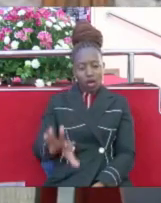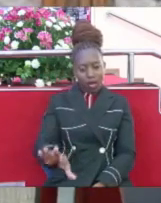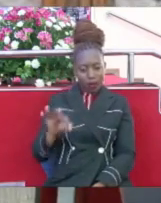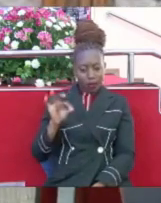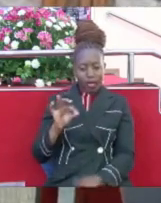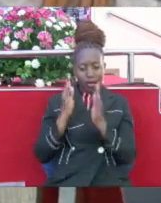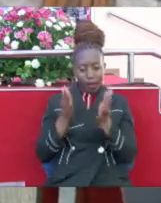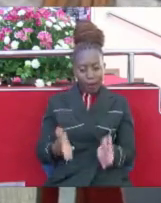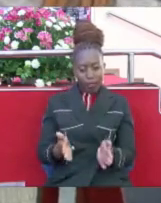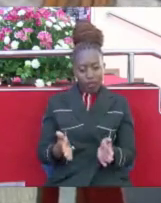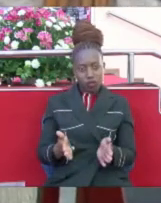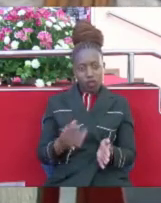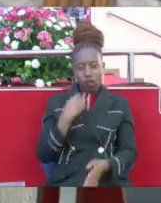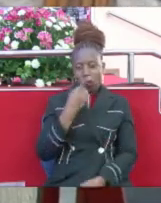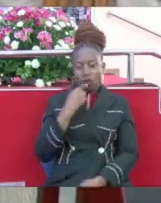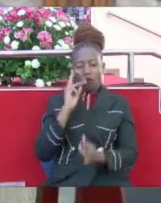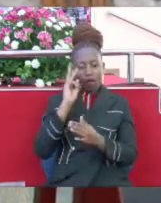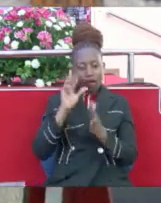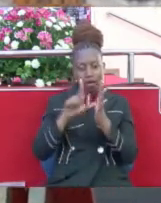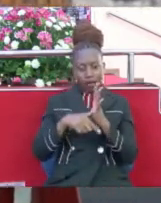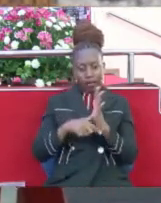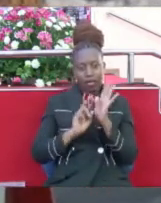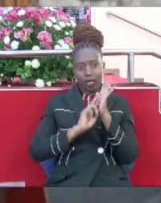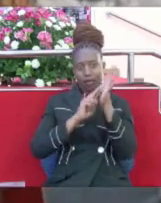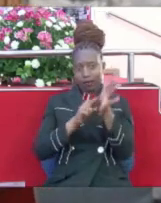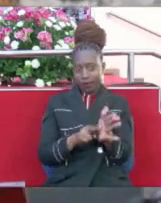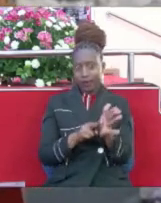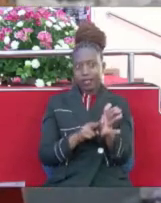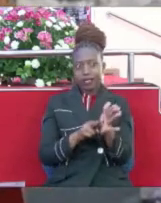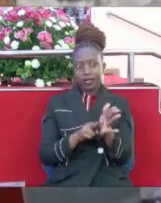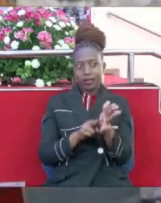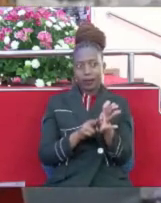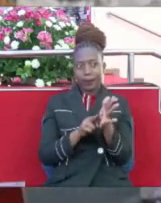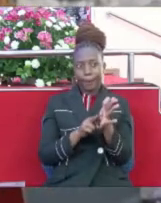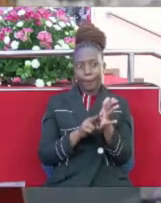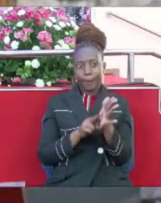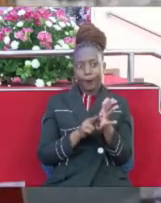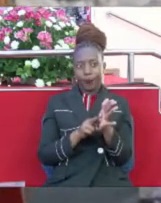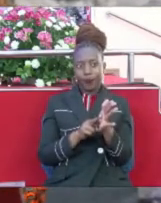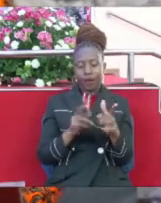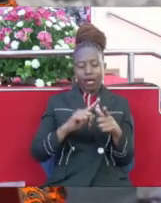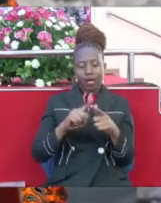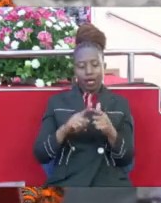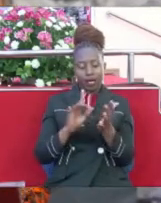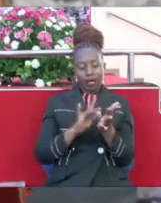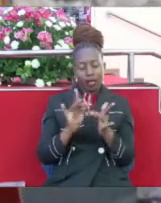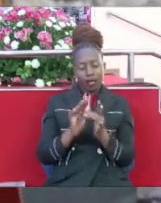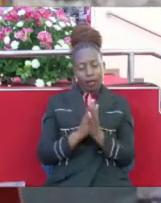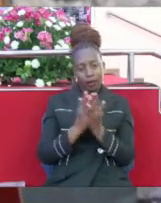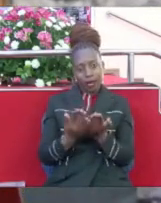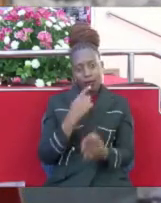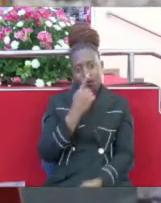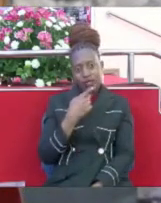come in replacement of him. Na akatumwa aende amtafute mtu ambaye angekuja kumwakilisha pale. And so the Bible says in the book of 1